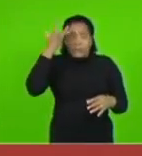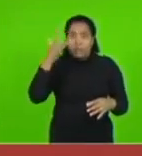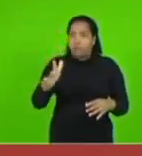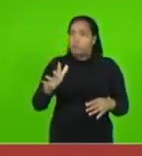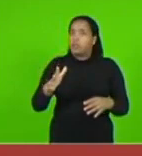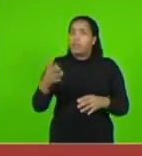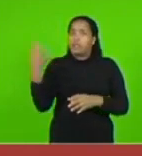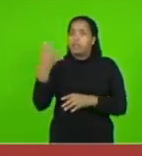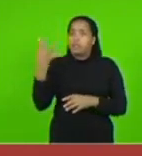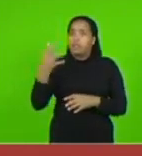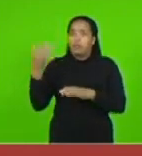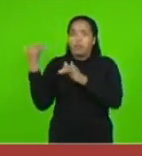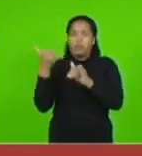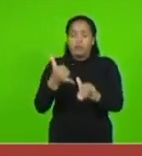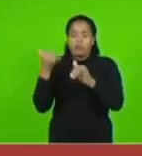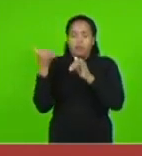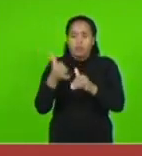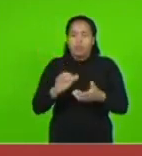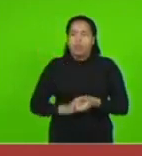The ships,